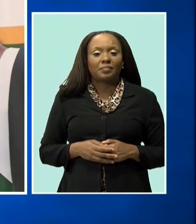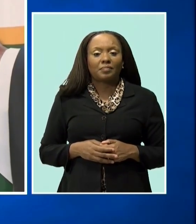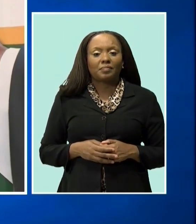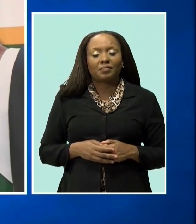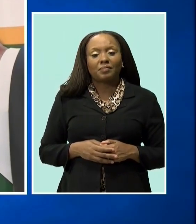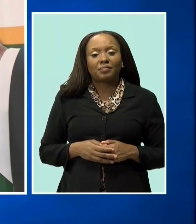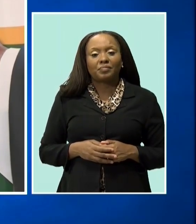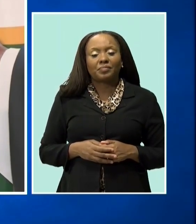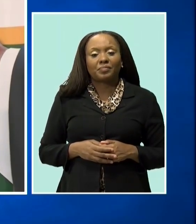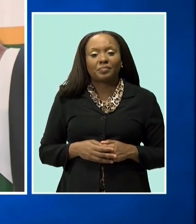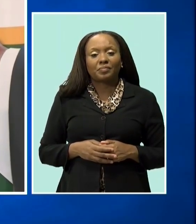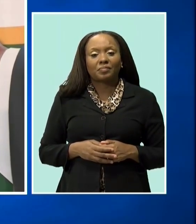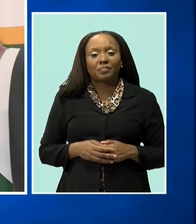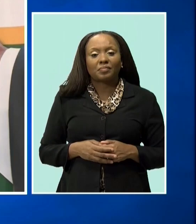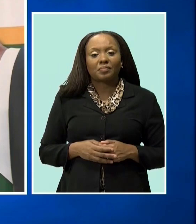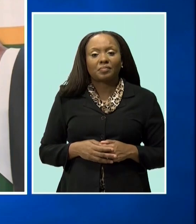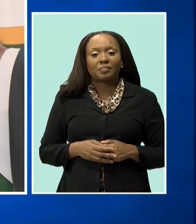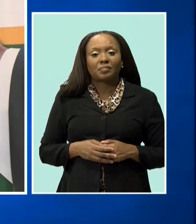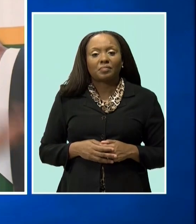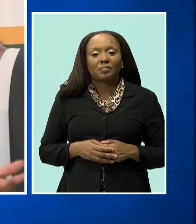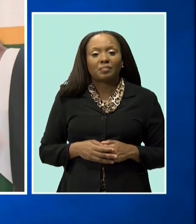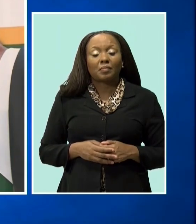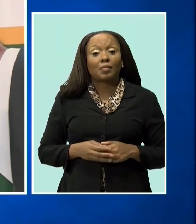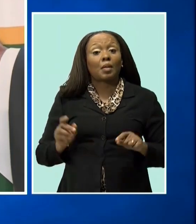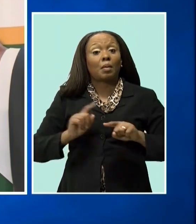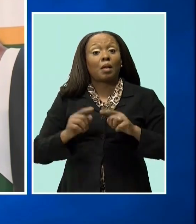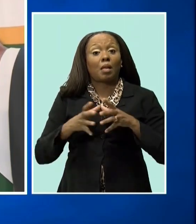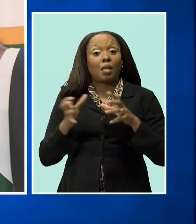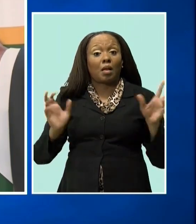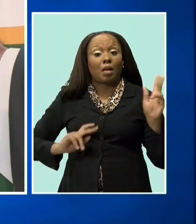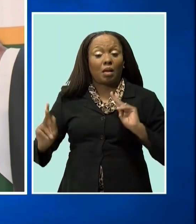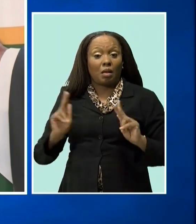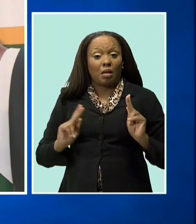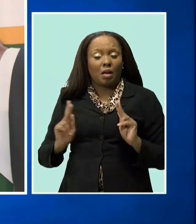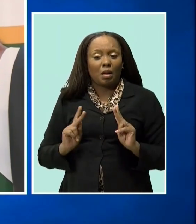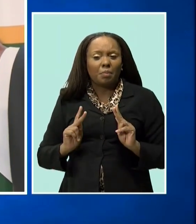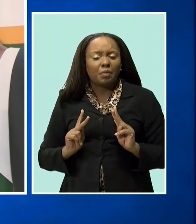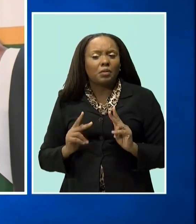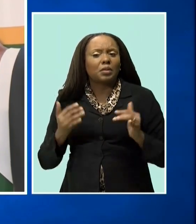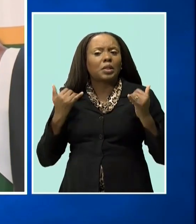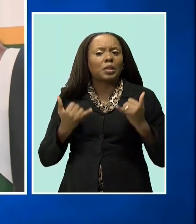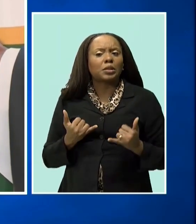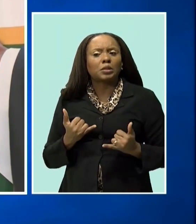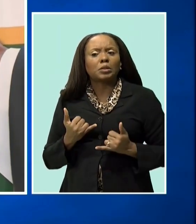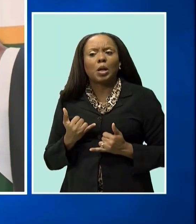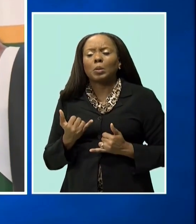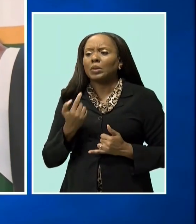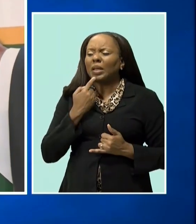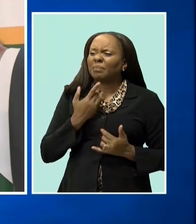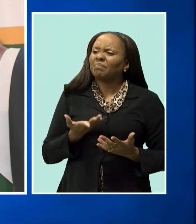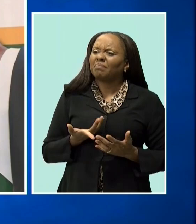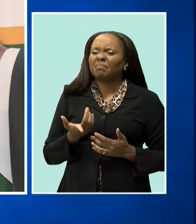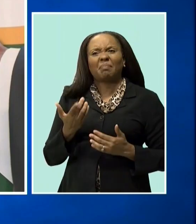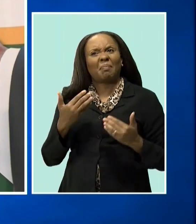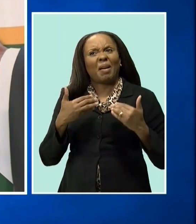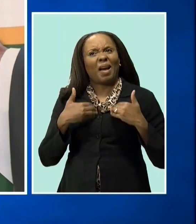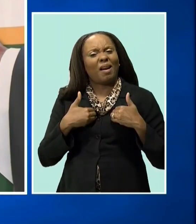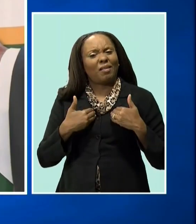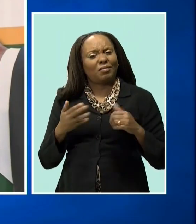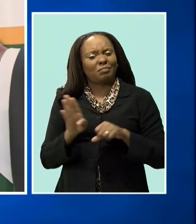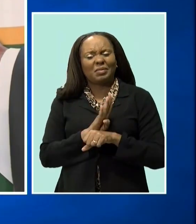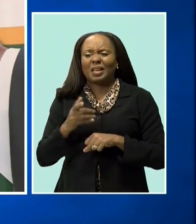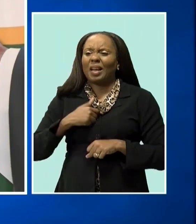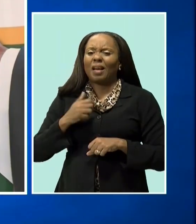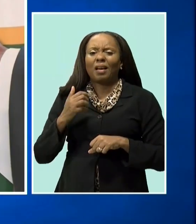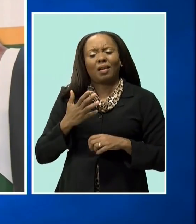about persons who have either had businesses before the pandemic or who have developed businesses during the